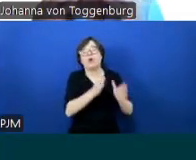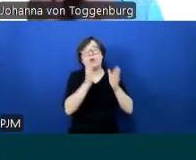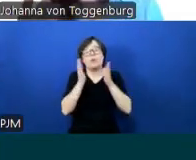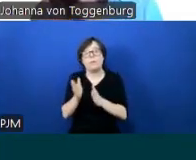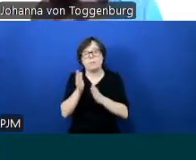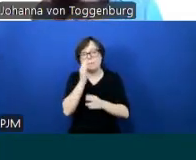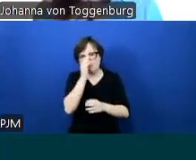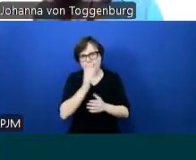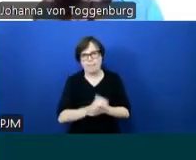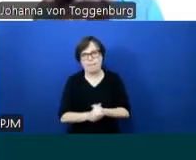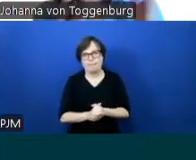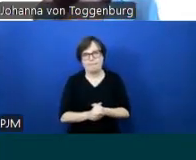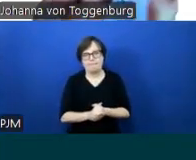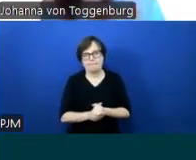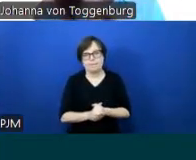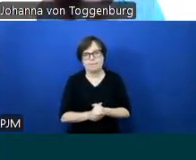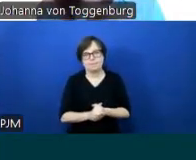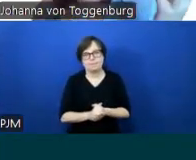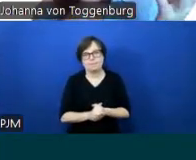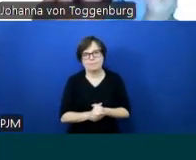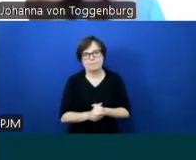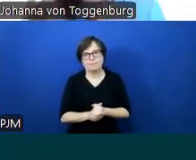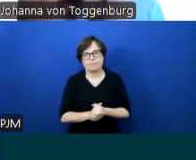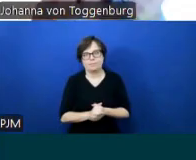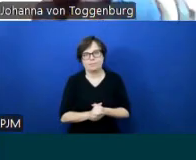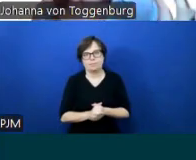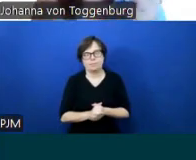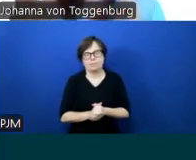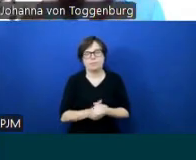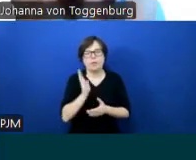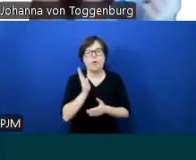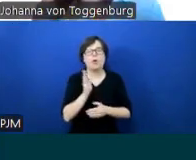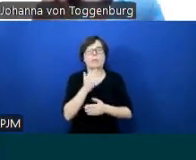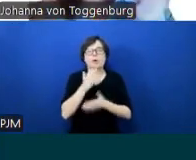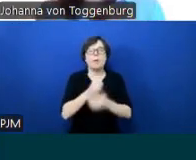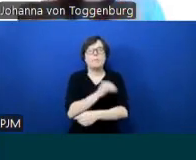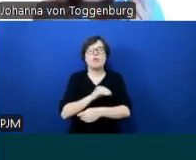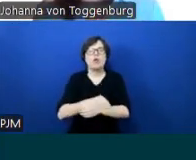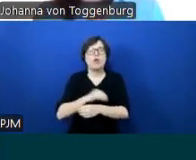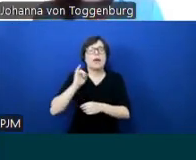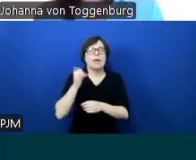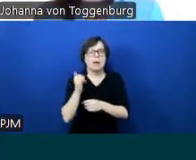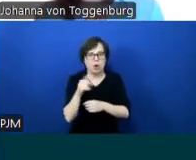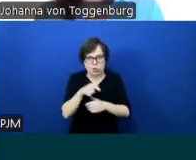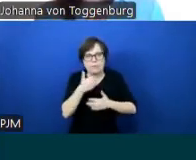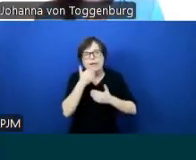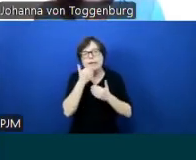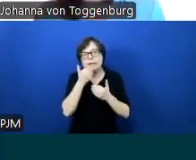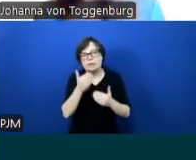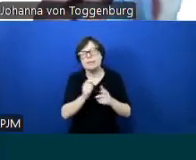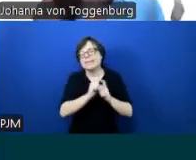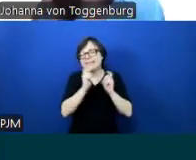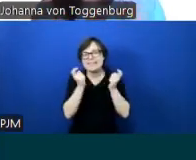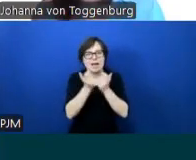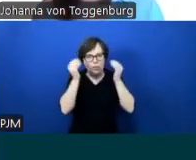The qualitative method allows to embrace and bring in all that knowledge that